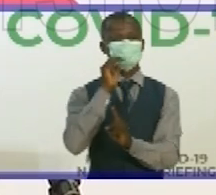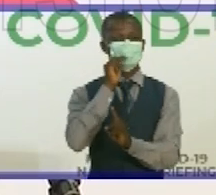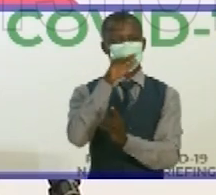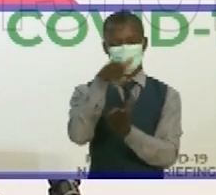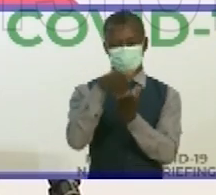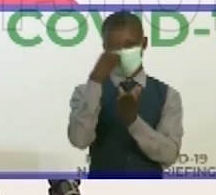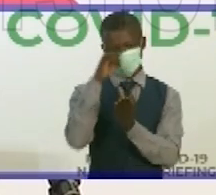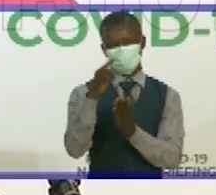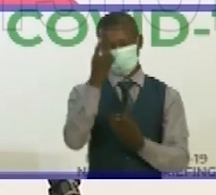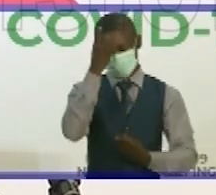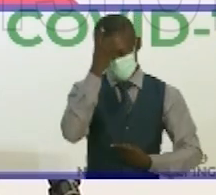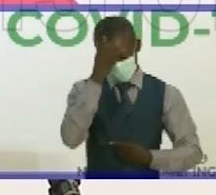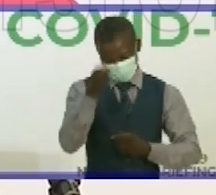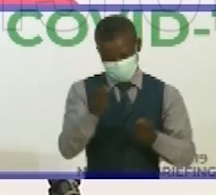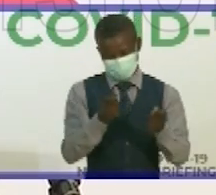Control.